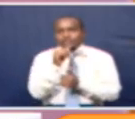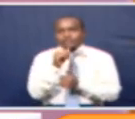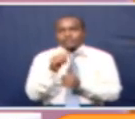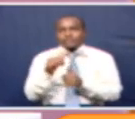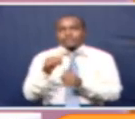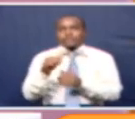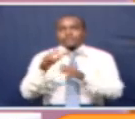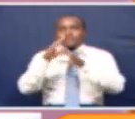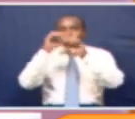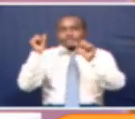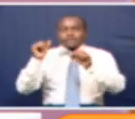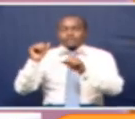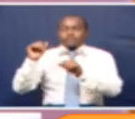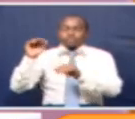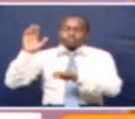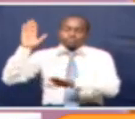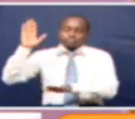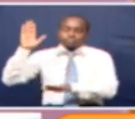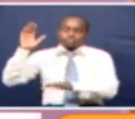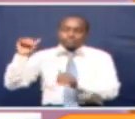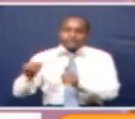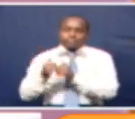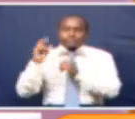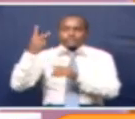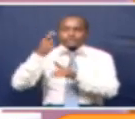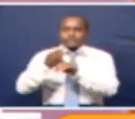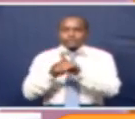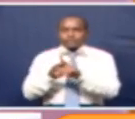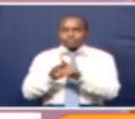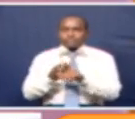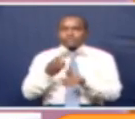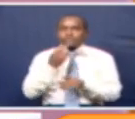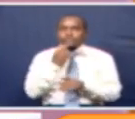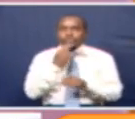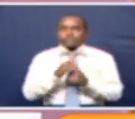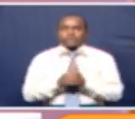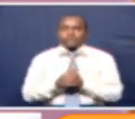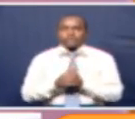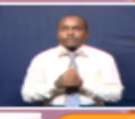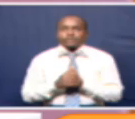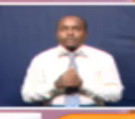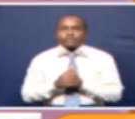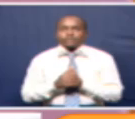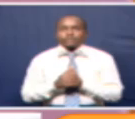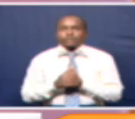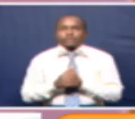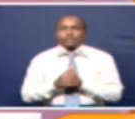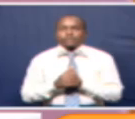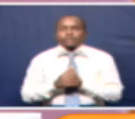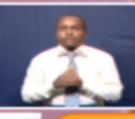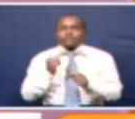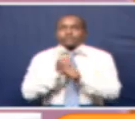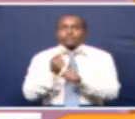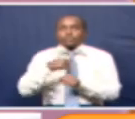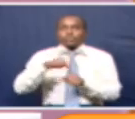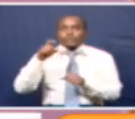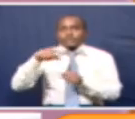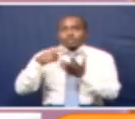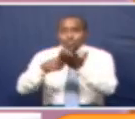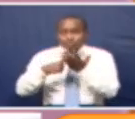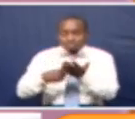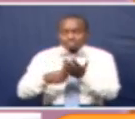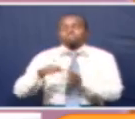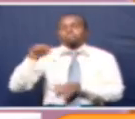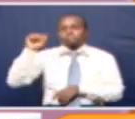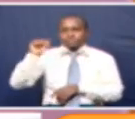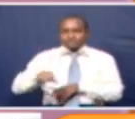in for his second term on Tuesday, inshallah. Do we need to talk? We need to talk. We need